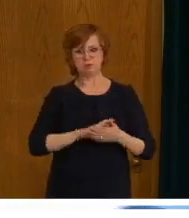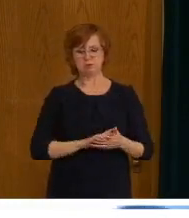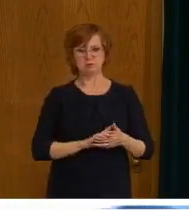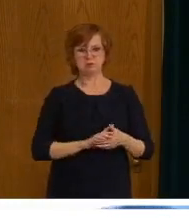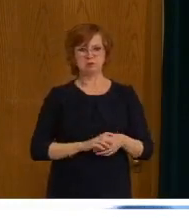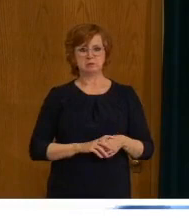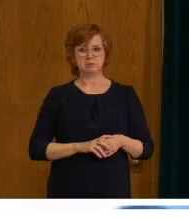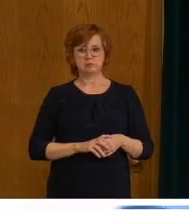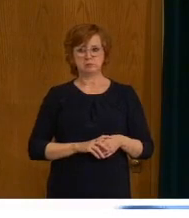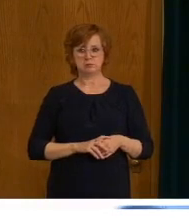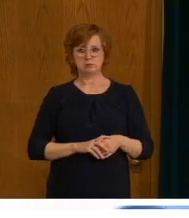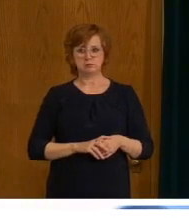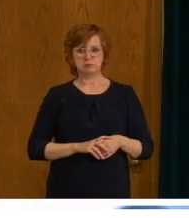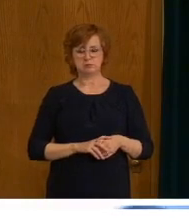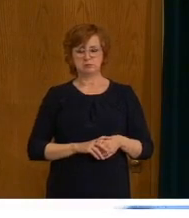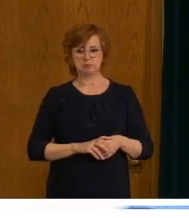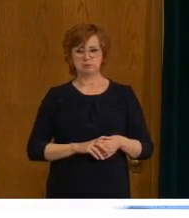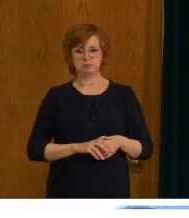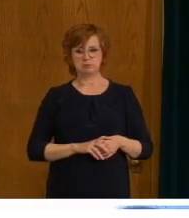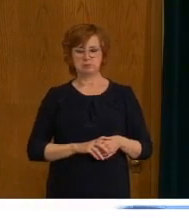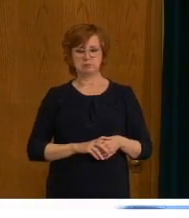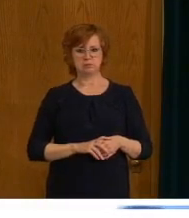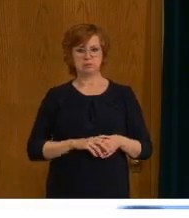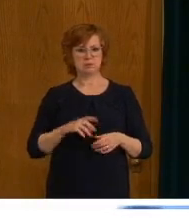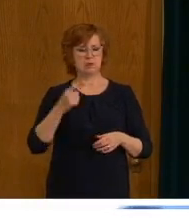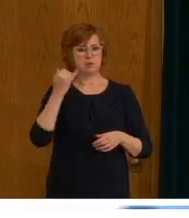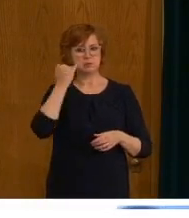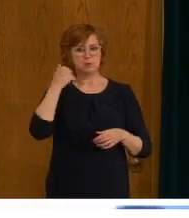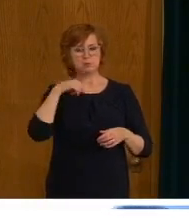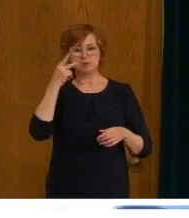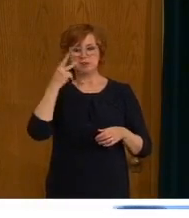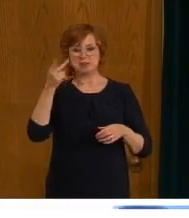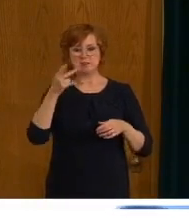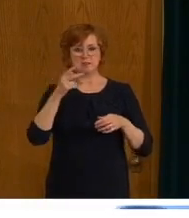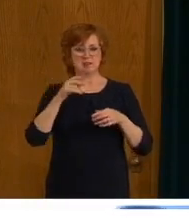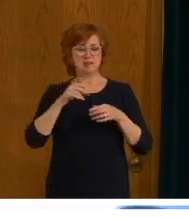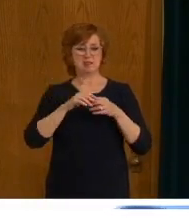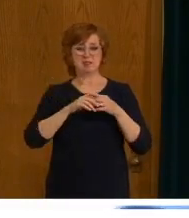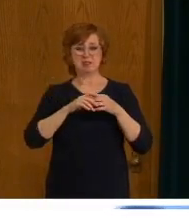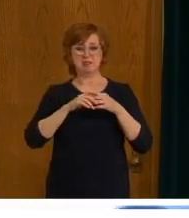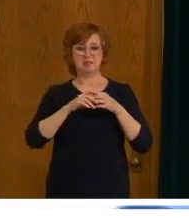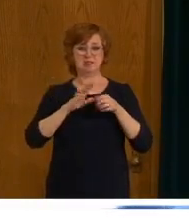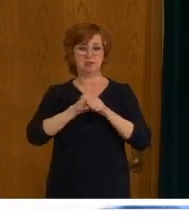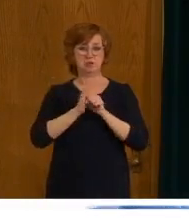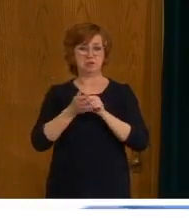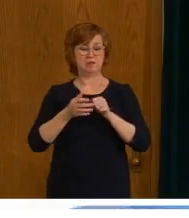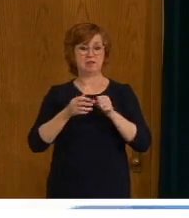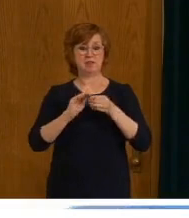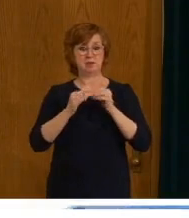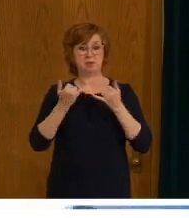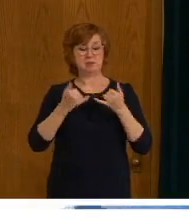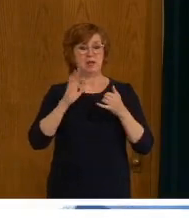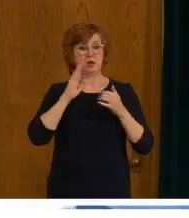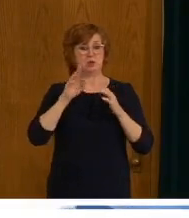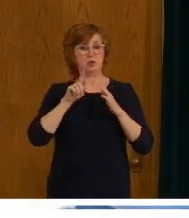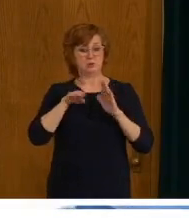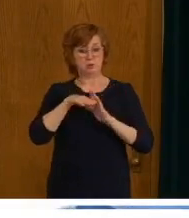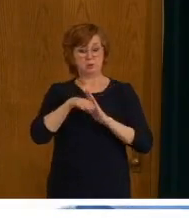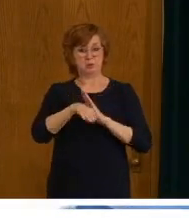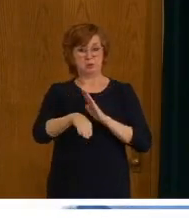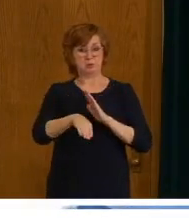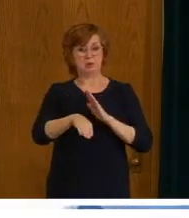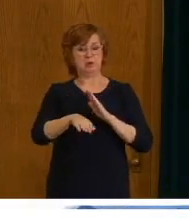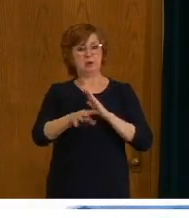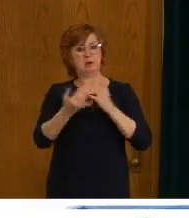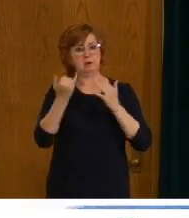in the fall, especially if our transmission rates are coming up in other parts of the world or in Canada, mask use is always